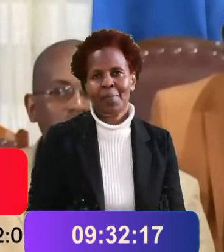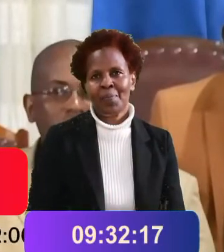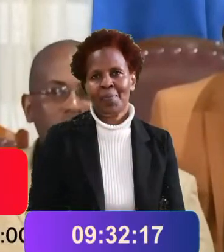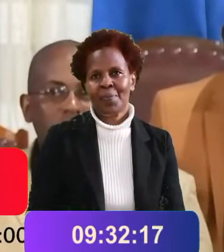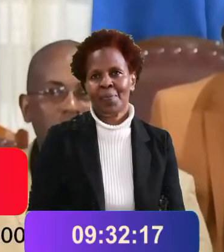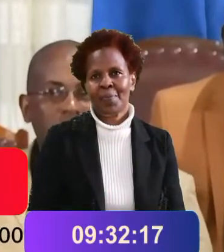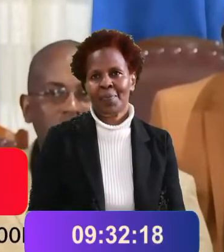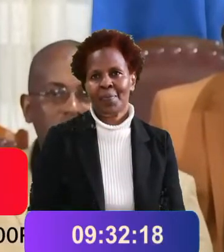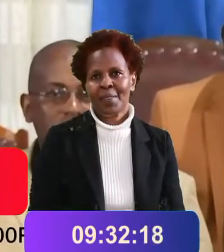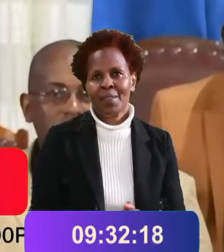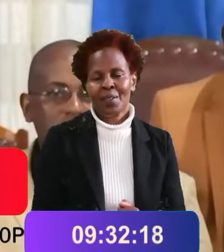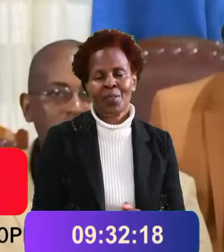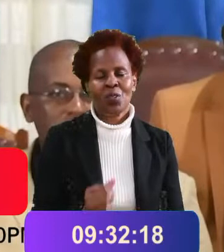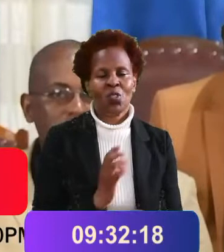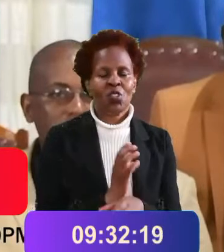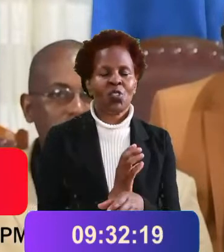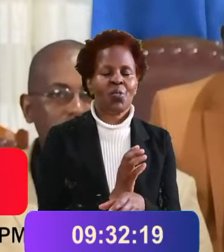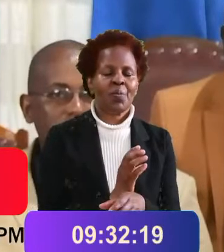in this church.